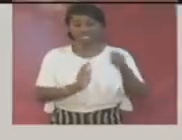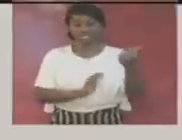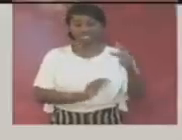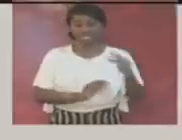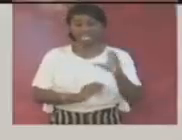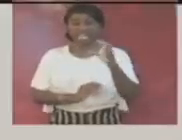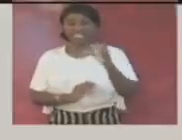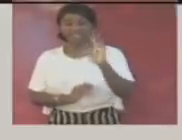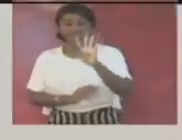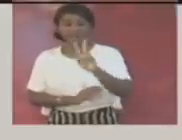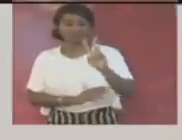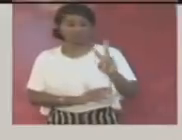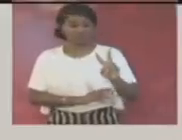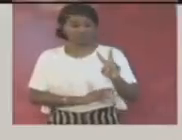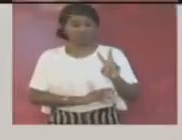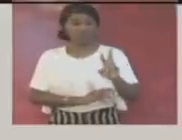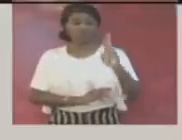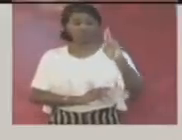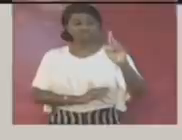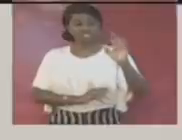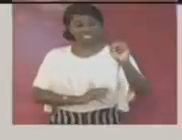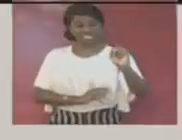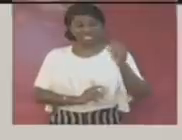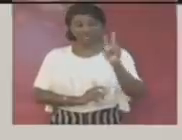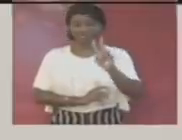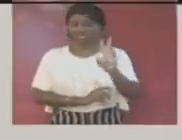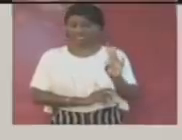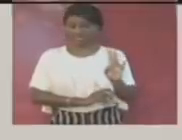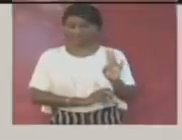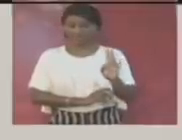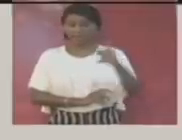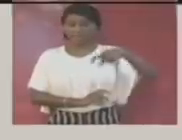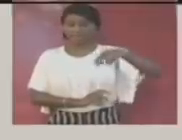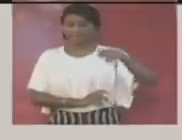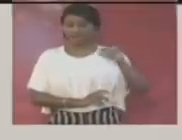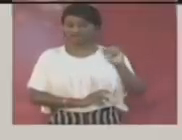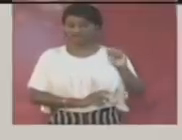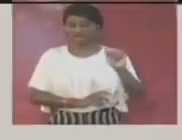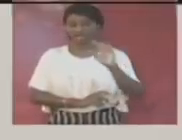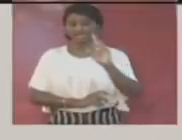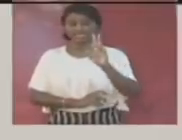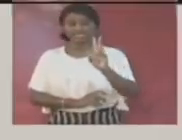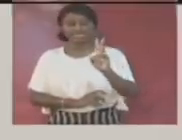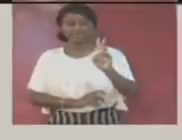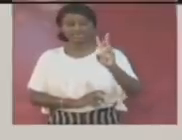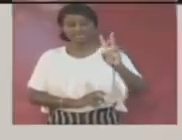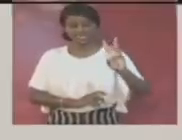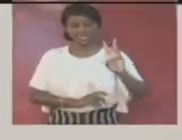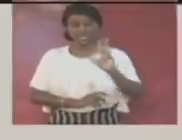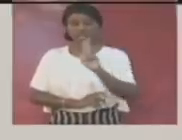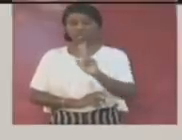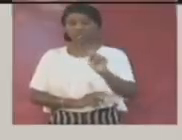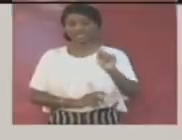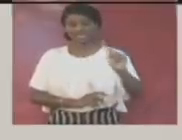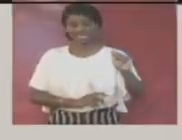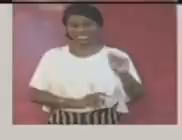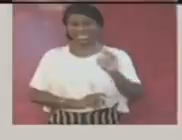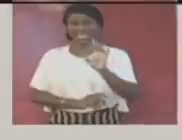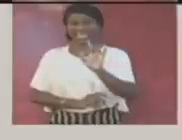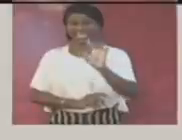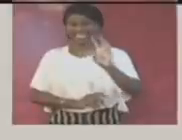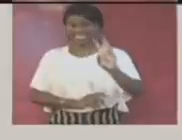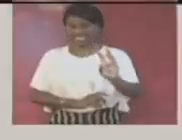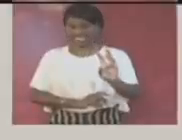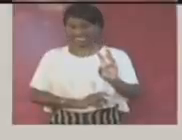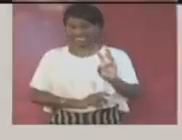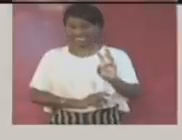Cascadia 42, Regent Star 27, Paria Suite 76, UTT Valsine Campus 86